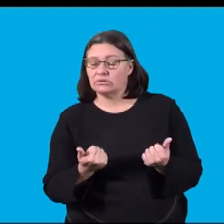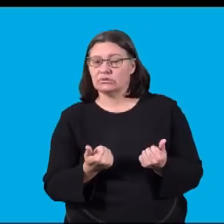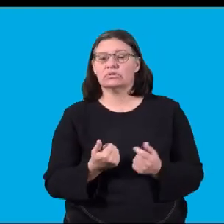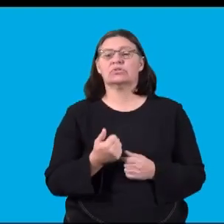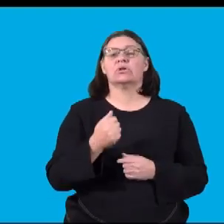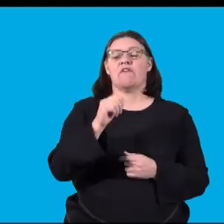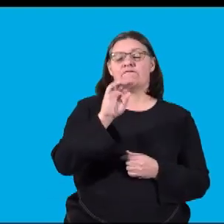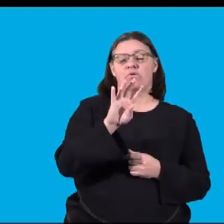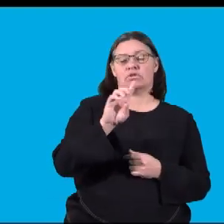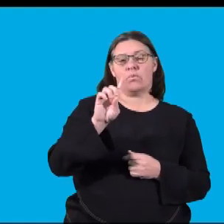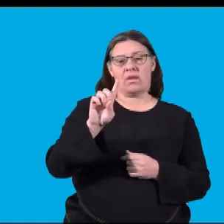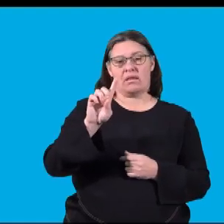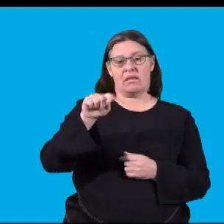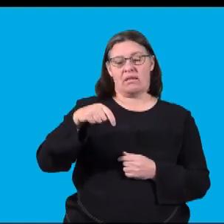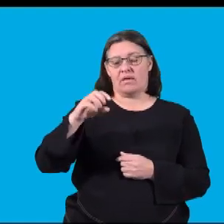how much?